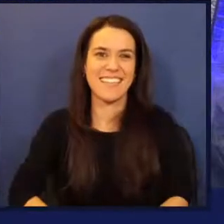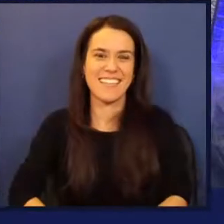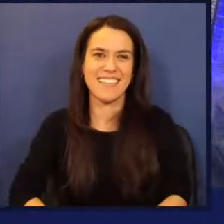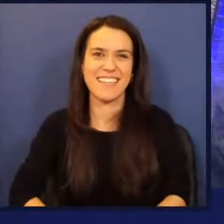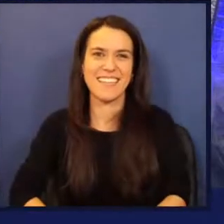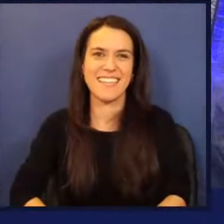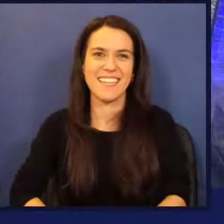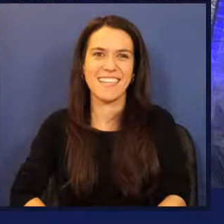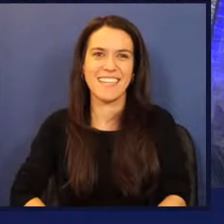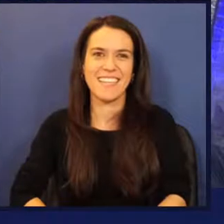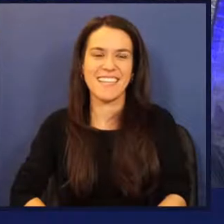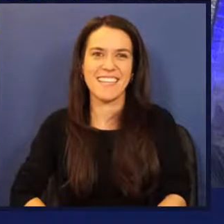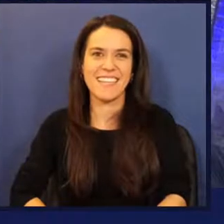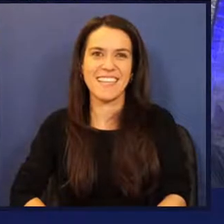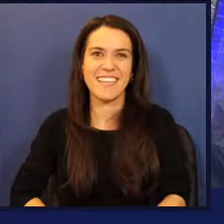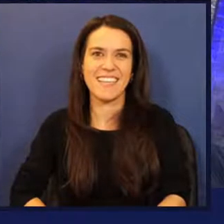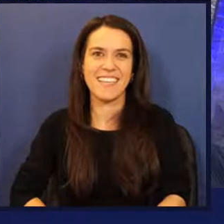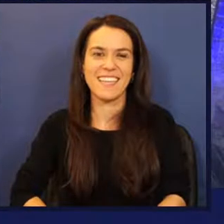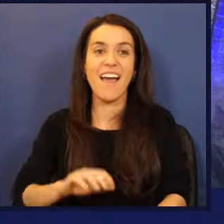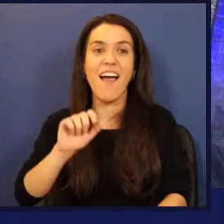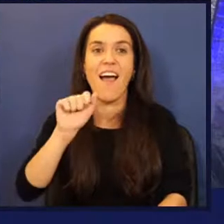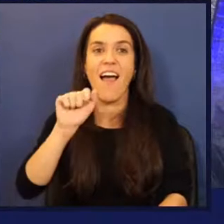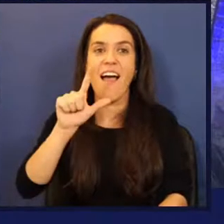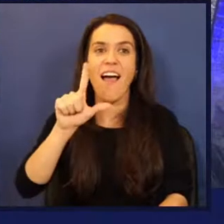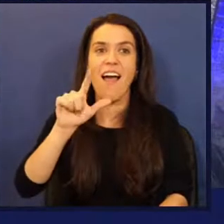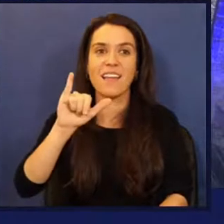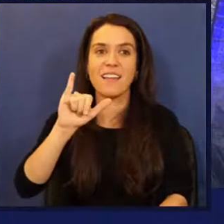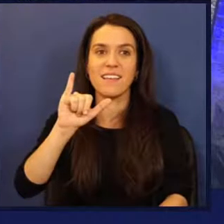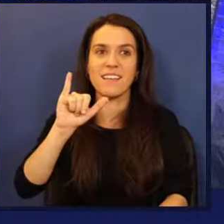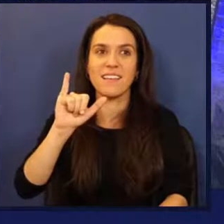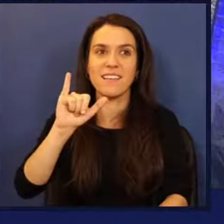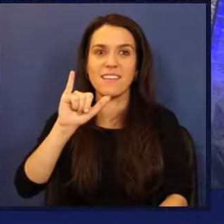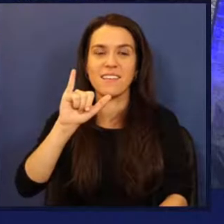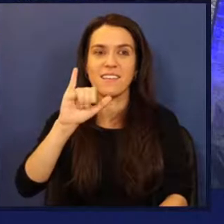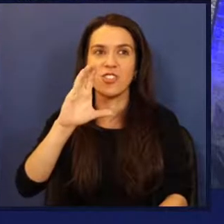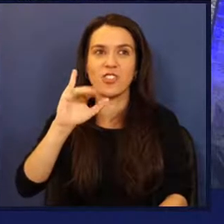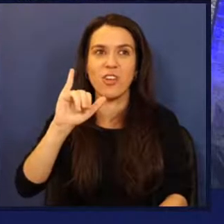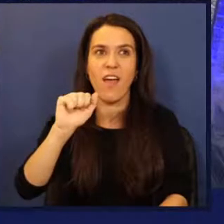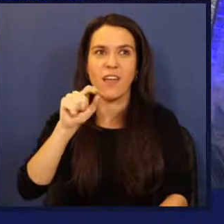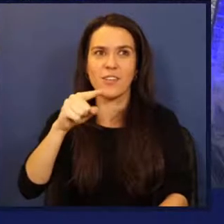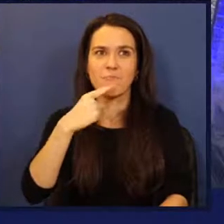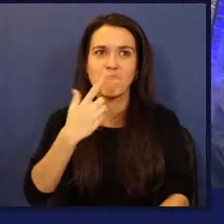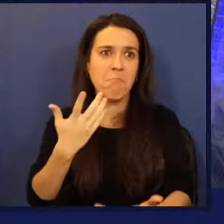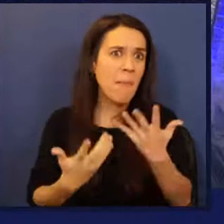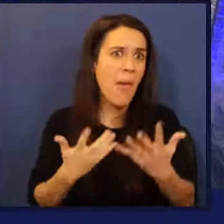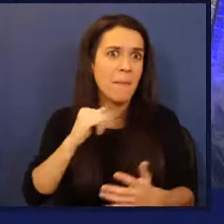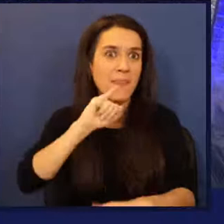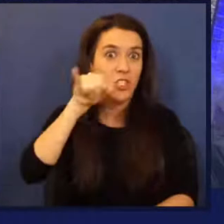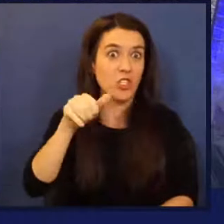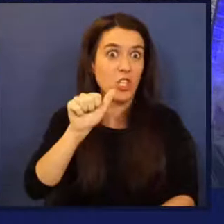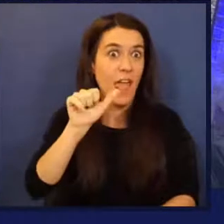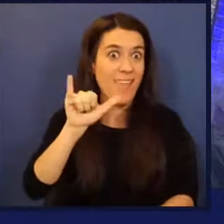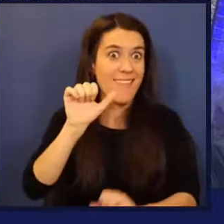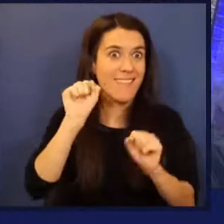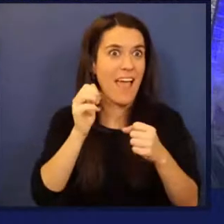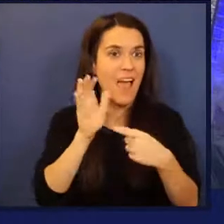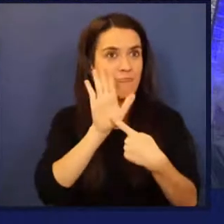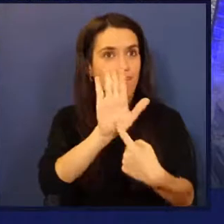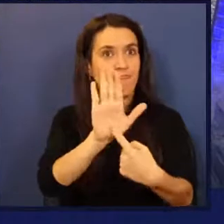Alicia, you mentioned that you have Fergus on the show, and Jay, can you maybe introduce them to us? They're colleagues of yours,